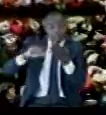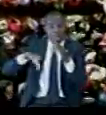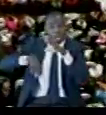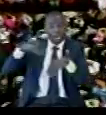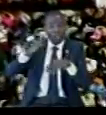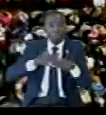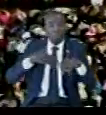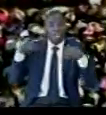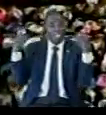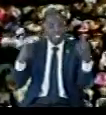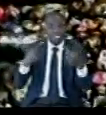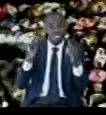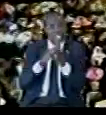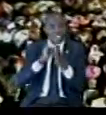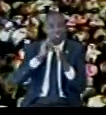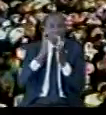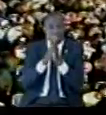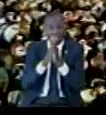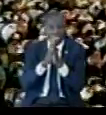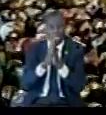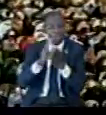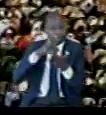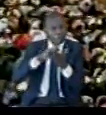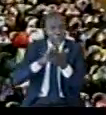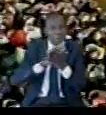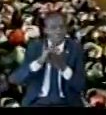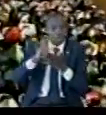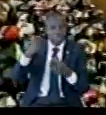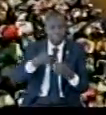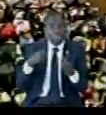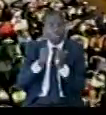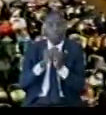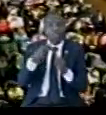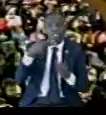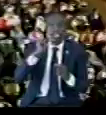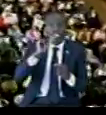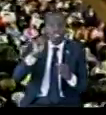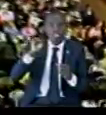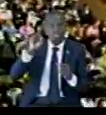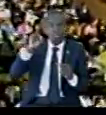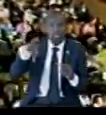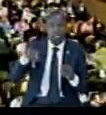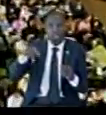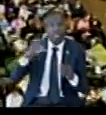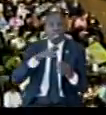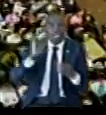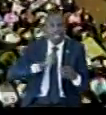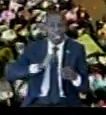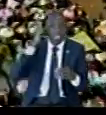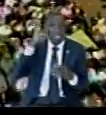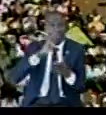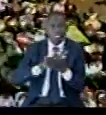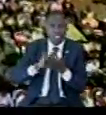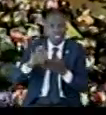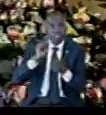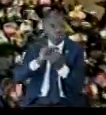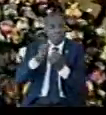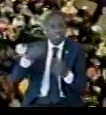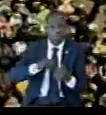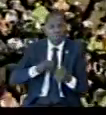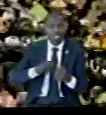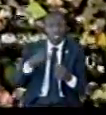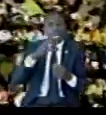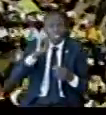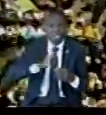my transgression. That's the prayer. Purge me with hyssop, and I shall be clean. Wash me,